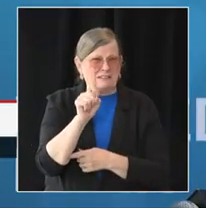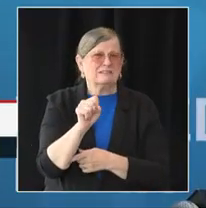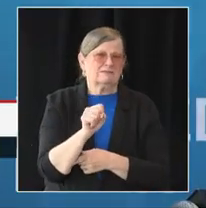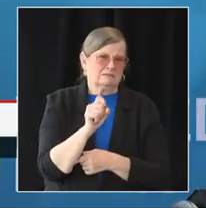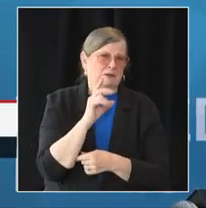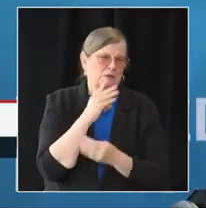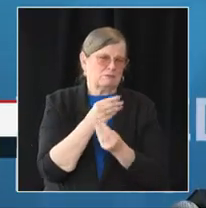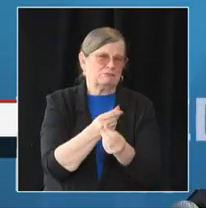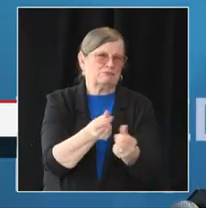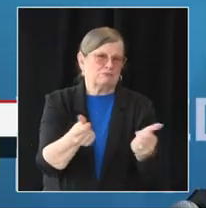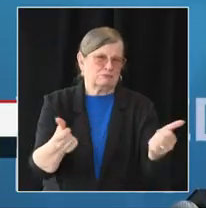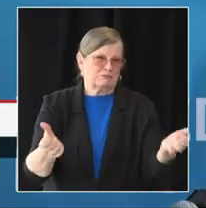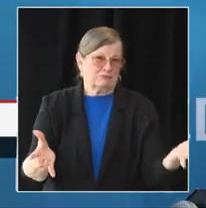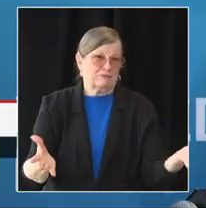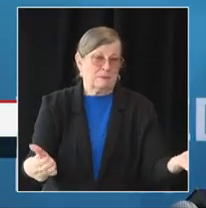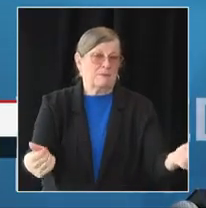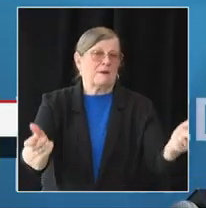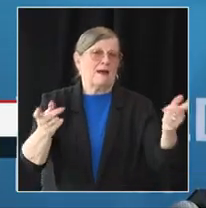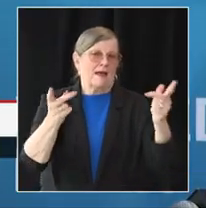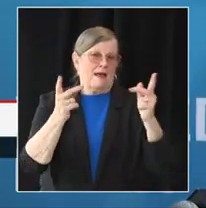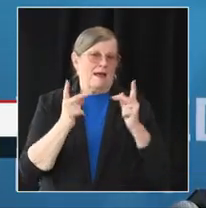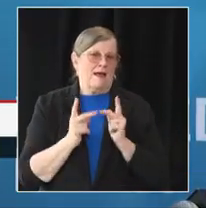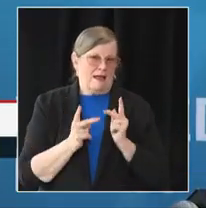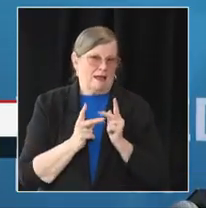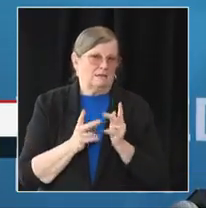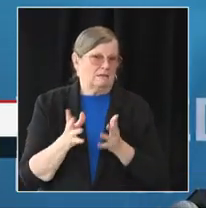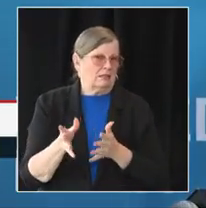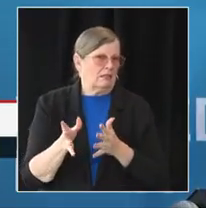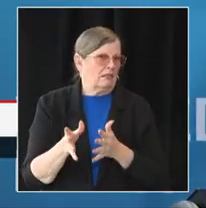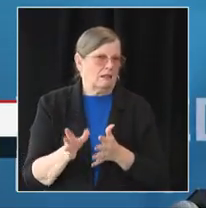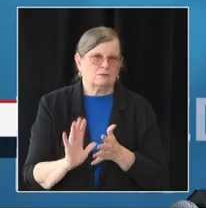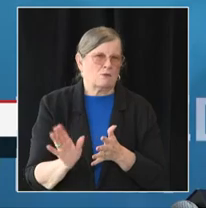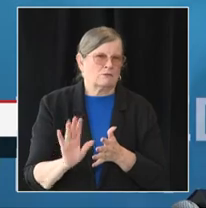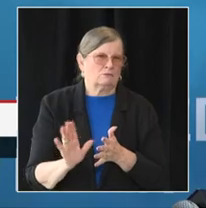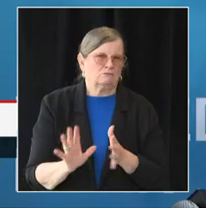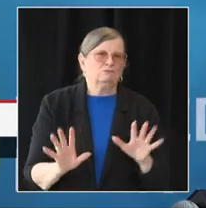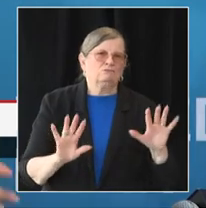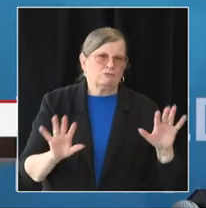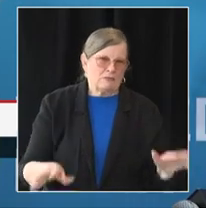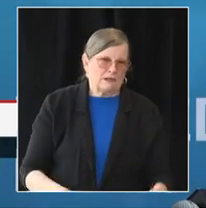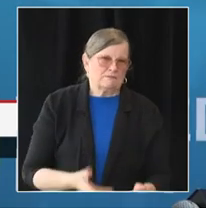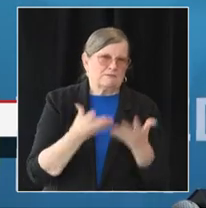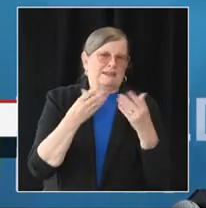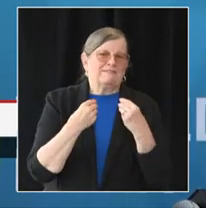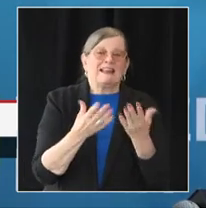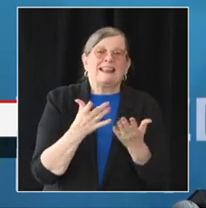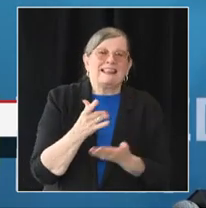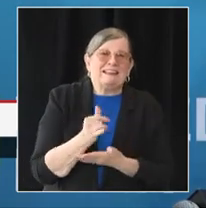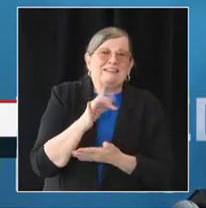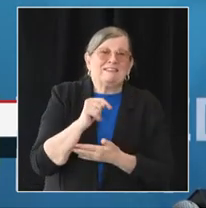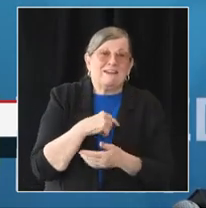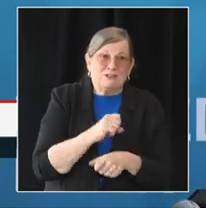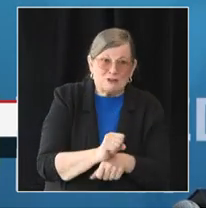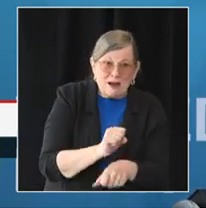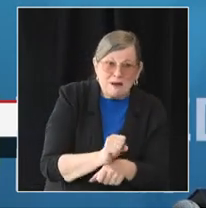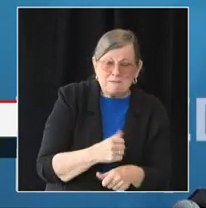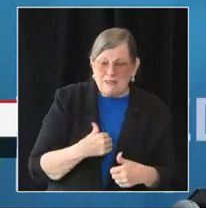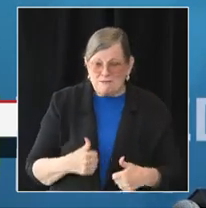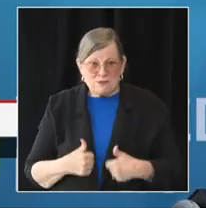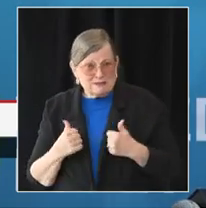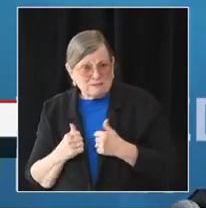land into jobs, into restaurants, into residential units where DC residents live and